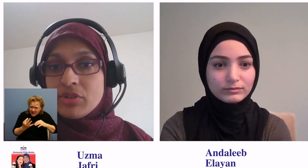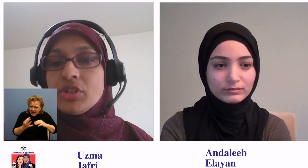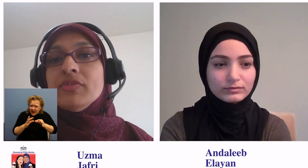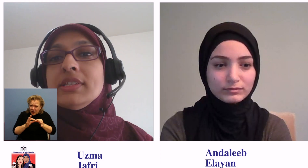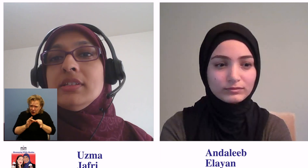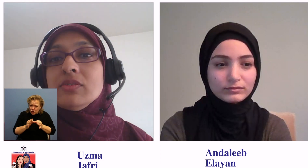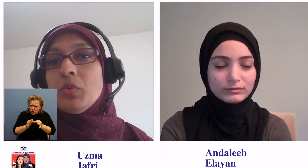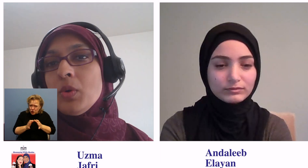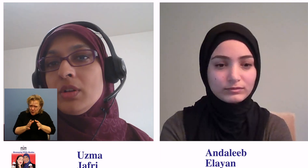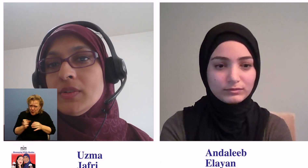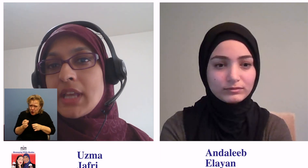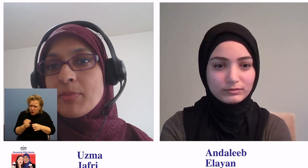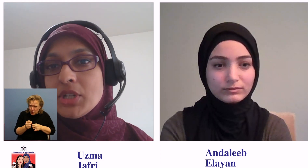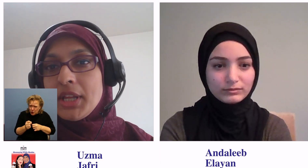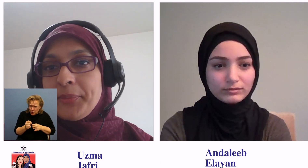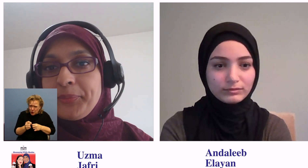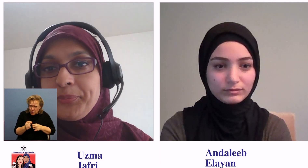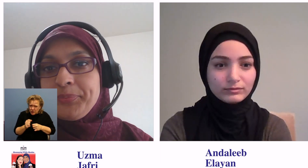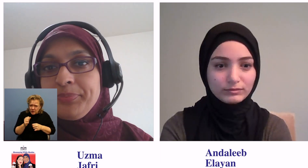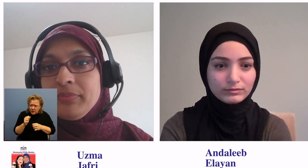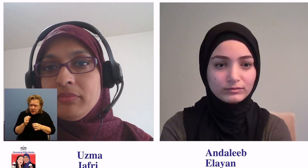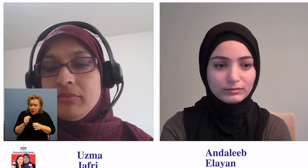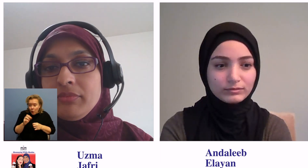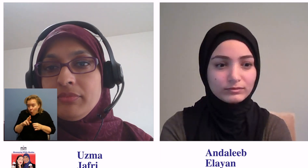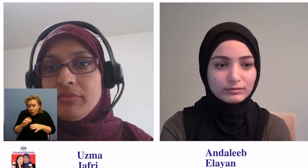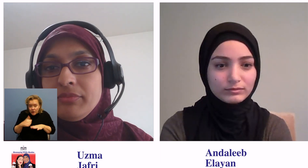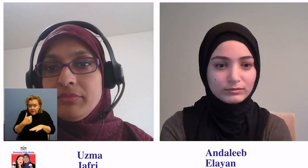interpreter services or closed captioning?